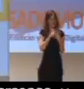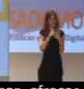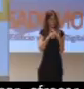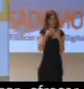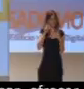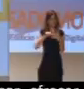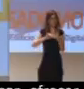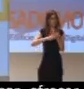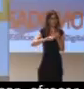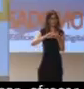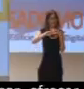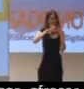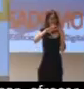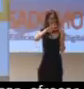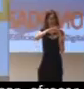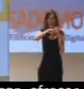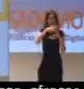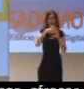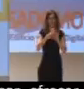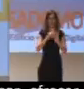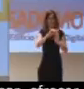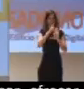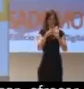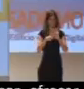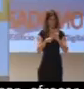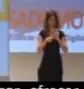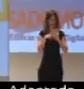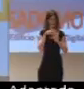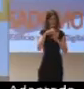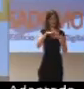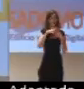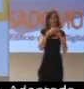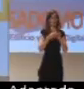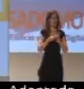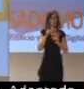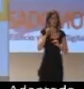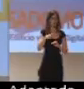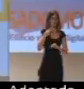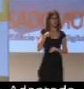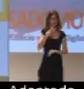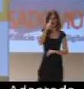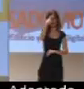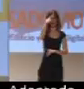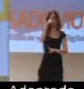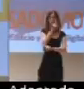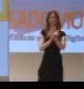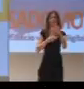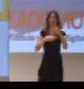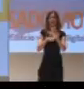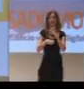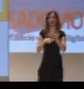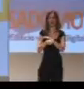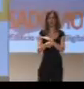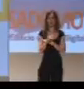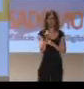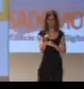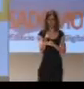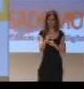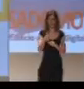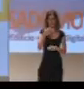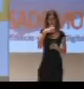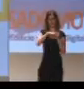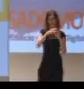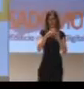abilities and to offer a totally adaptable interface, something which is well adapted in